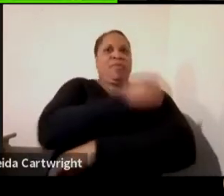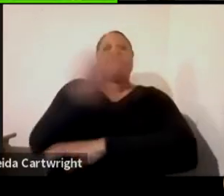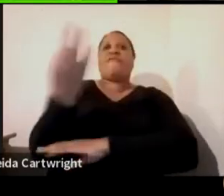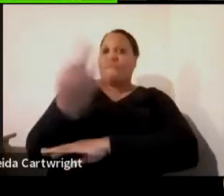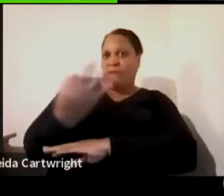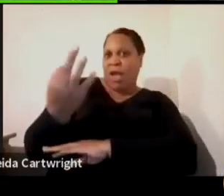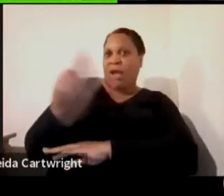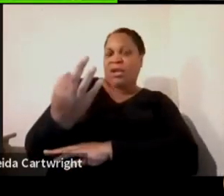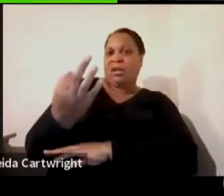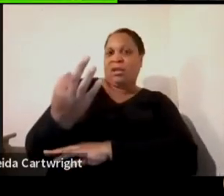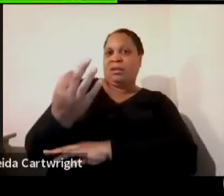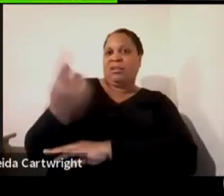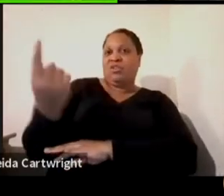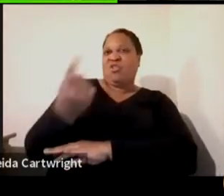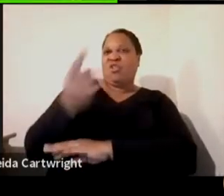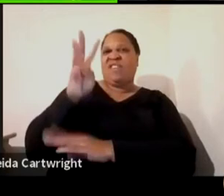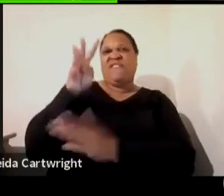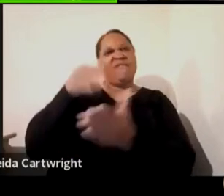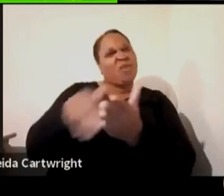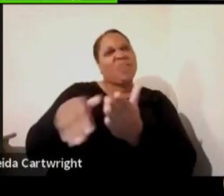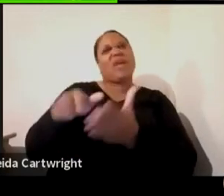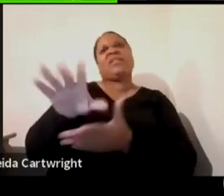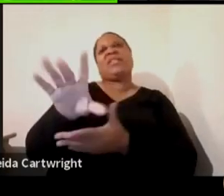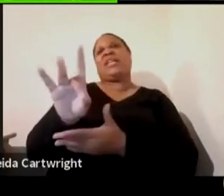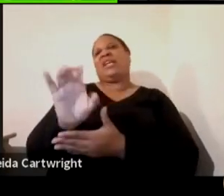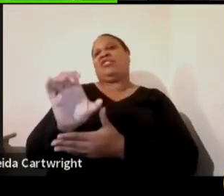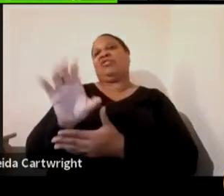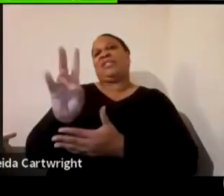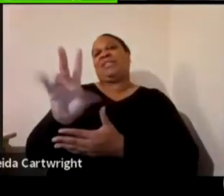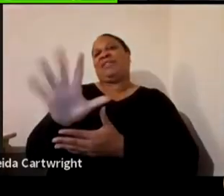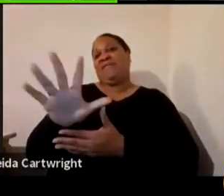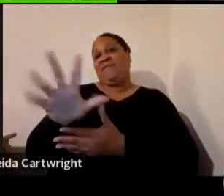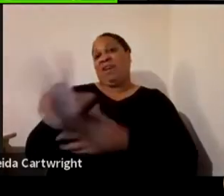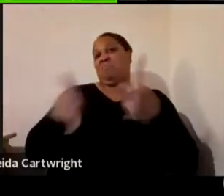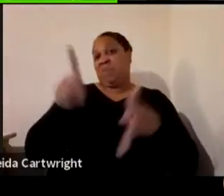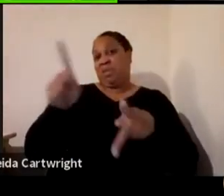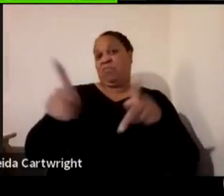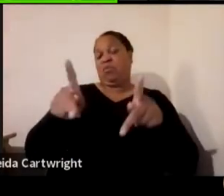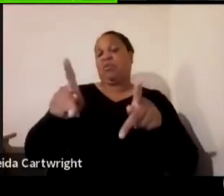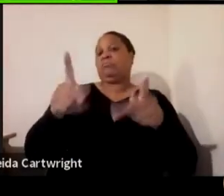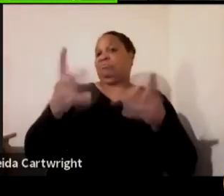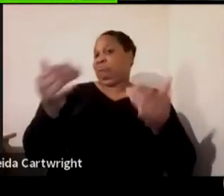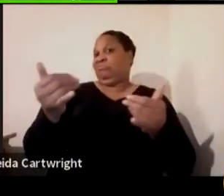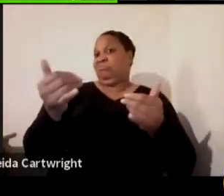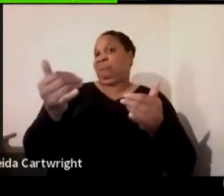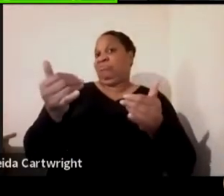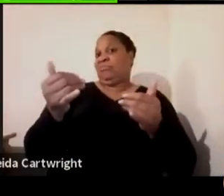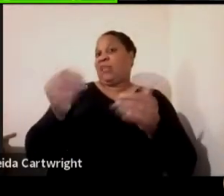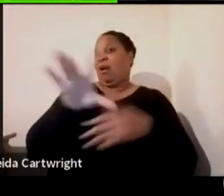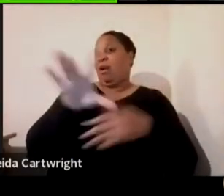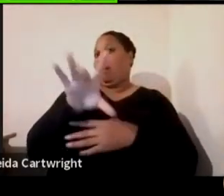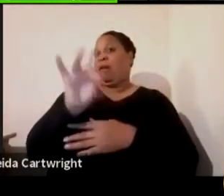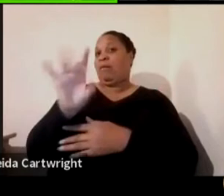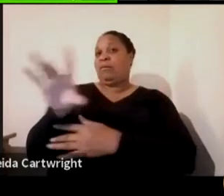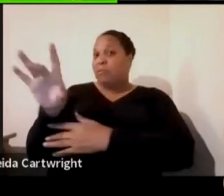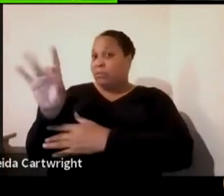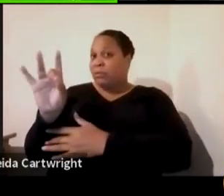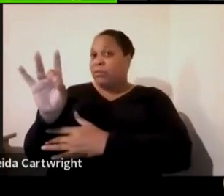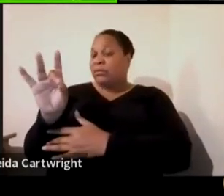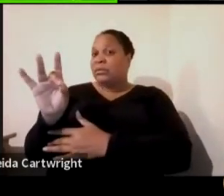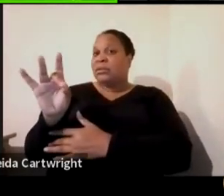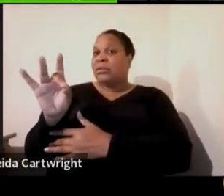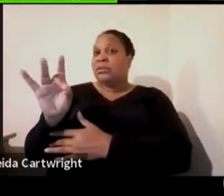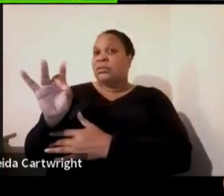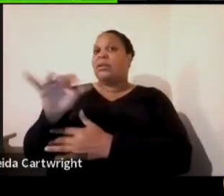can only serve 4,875 persons. Once we are able to identify the